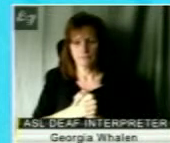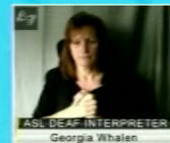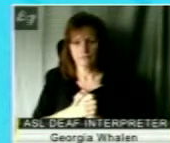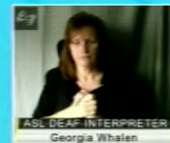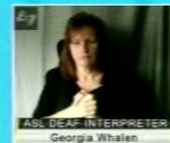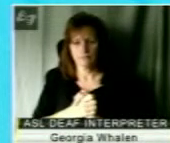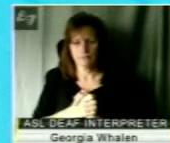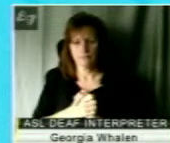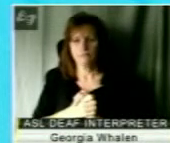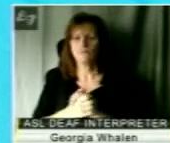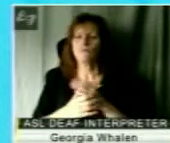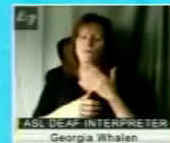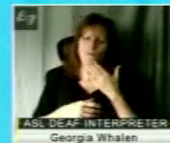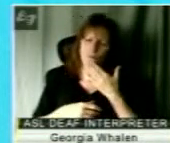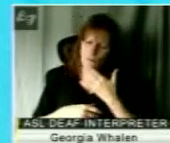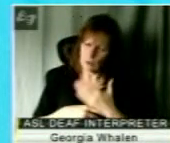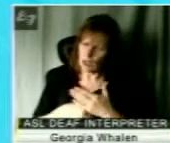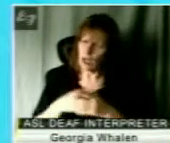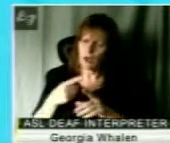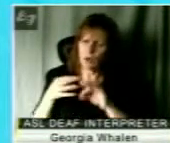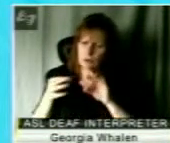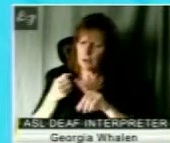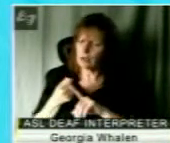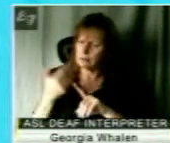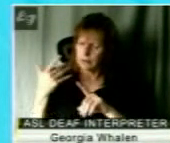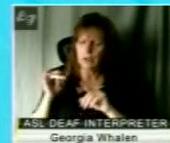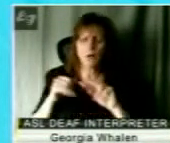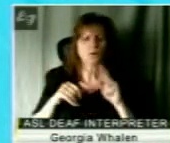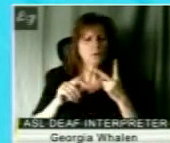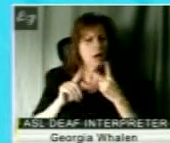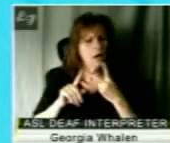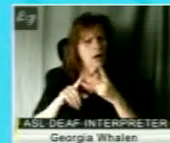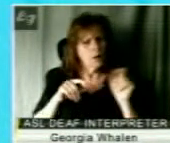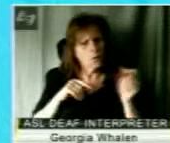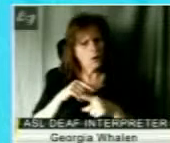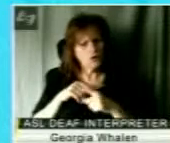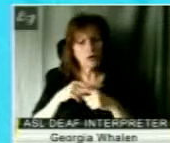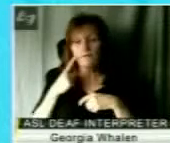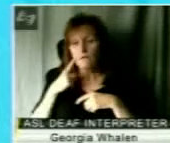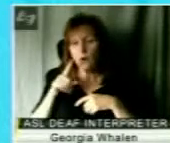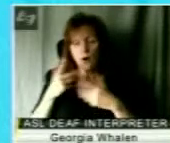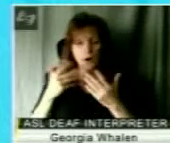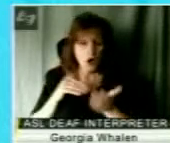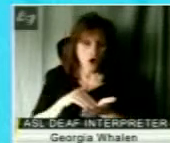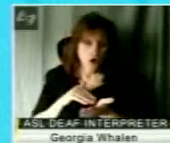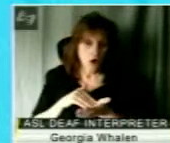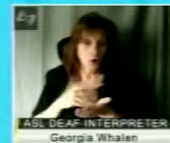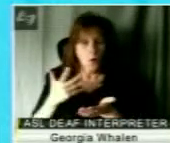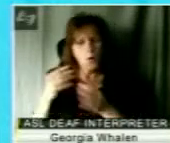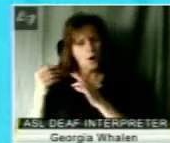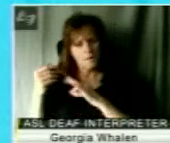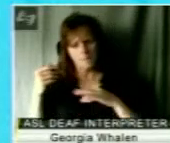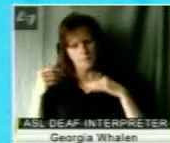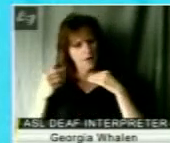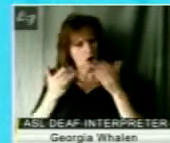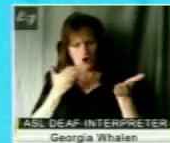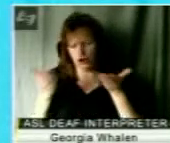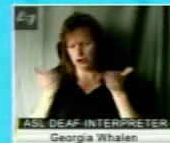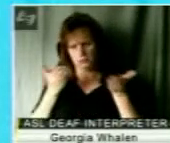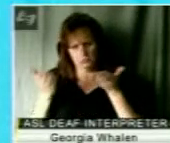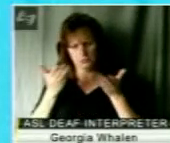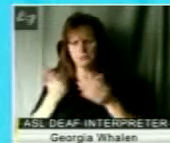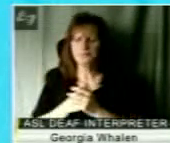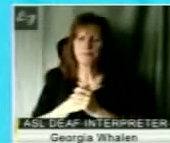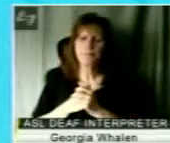Okay, thank you for clarifying. And again, the next question is either for you again, Dr. Richardson, or the mayor, or both. What are the early discussions